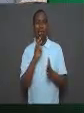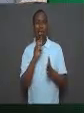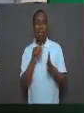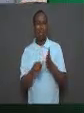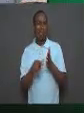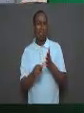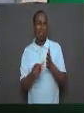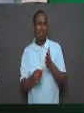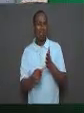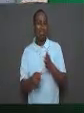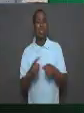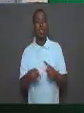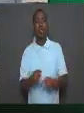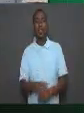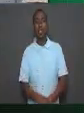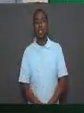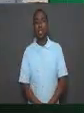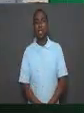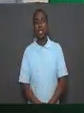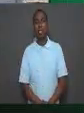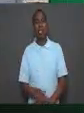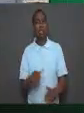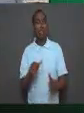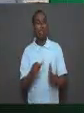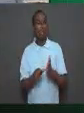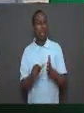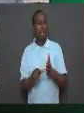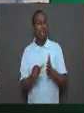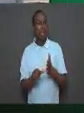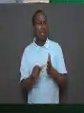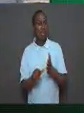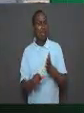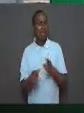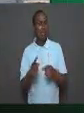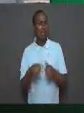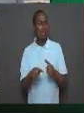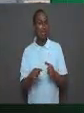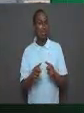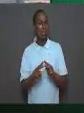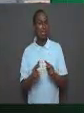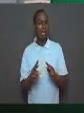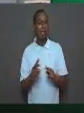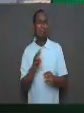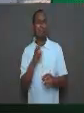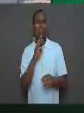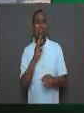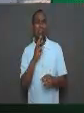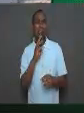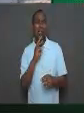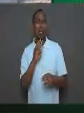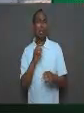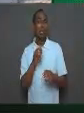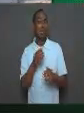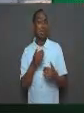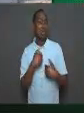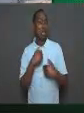Diarrhea is defined as the production of loose and runny feces. It is